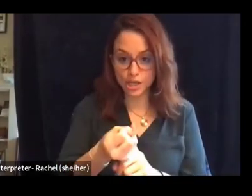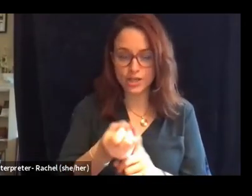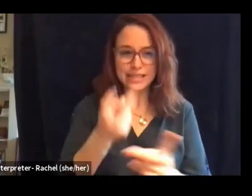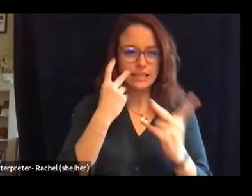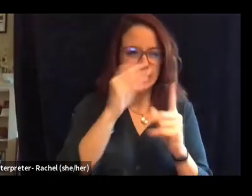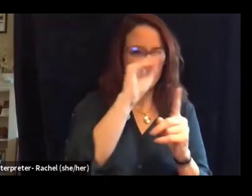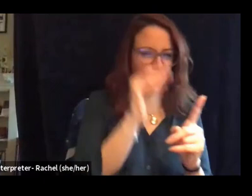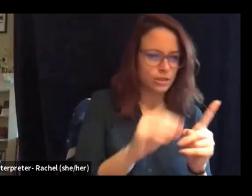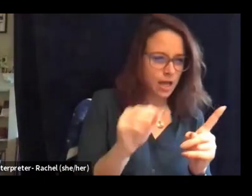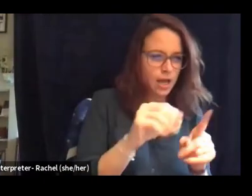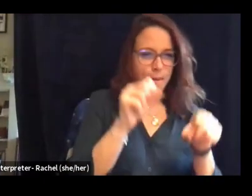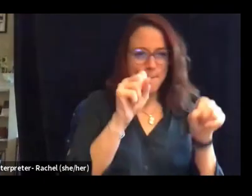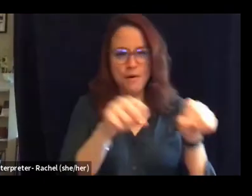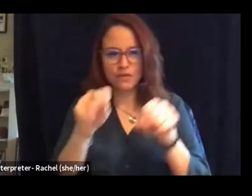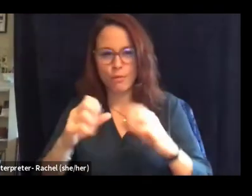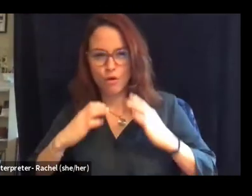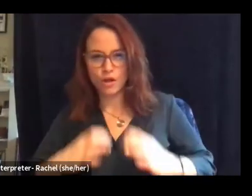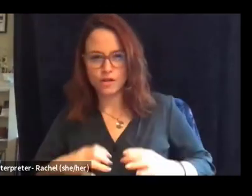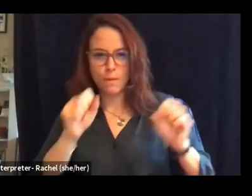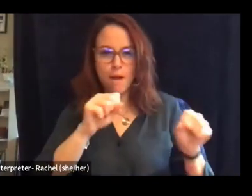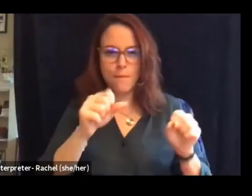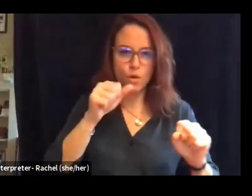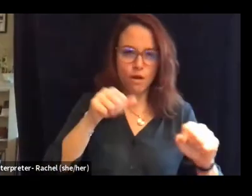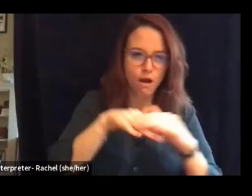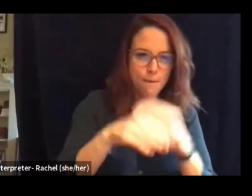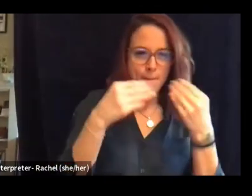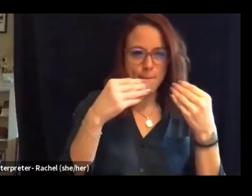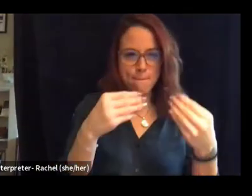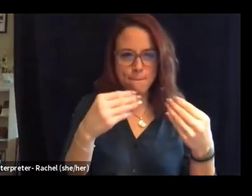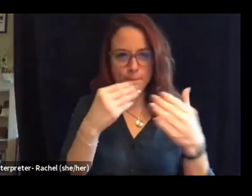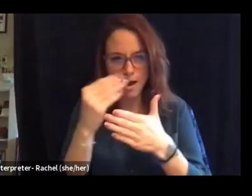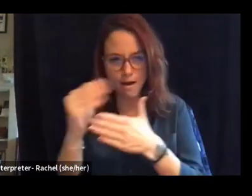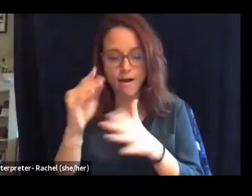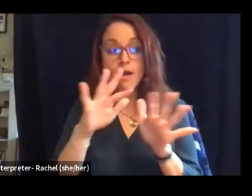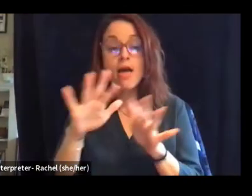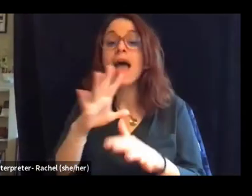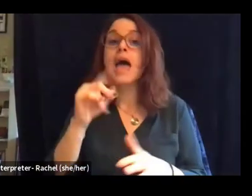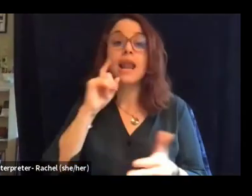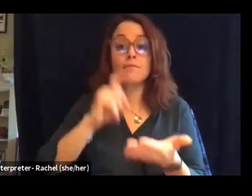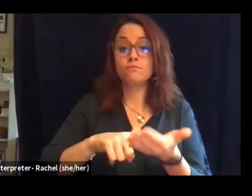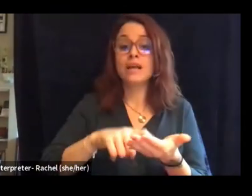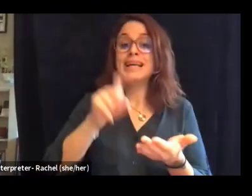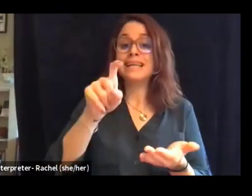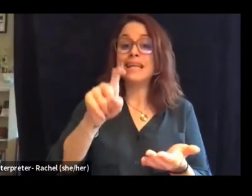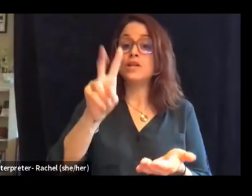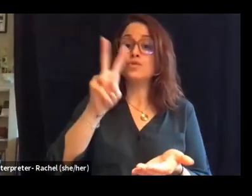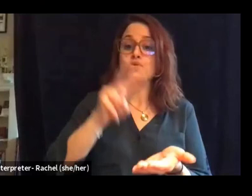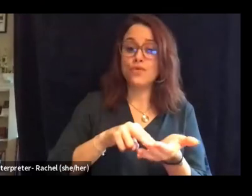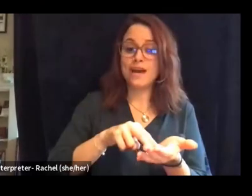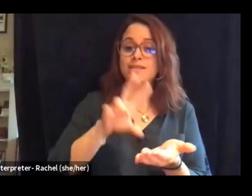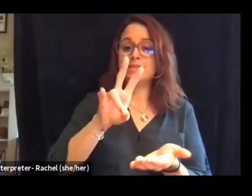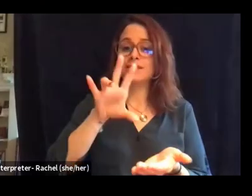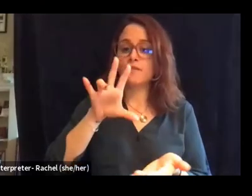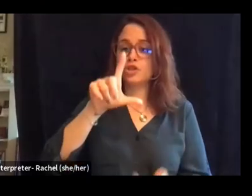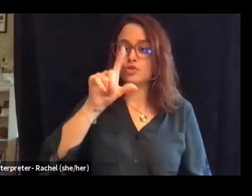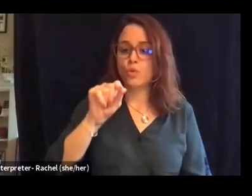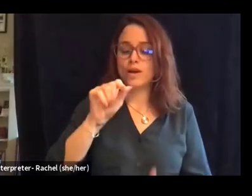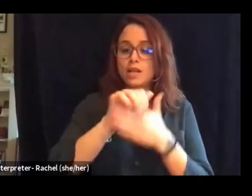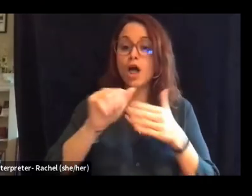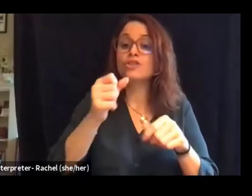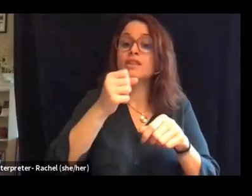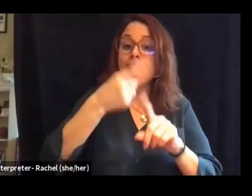percentage across the board, and I determine that I need $2,720 a month just